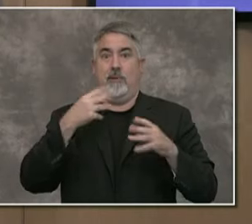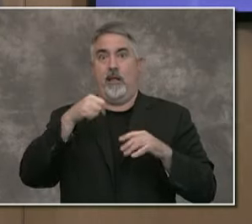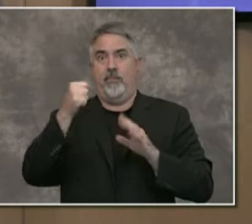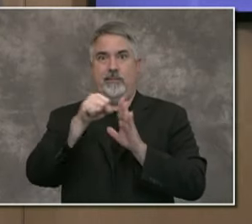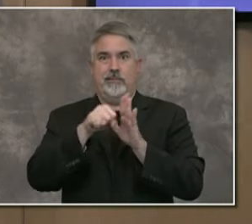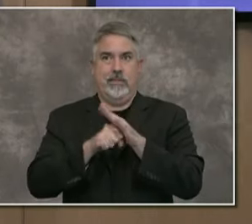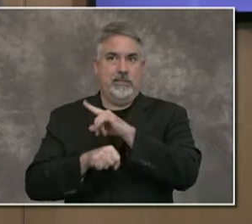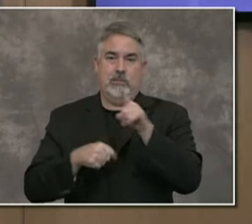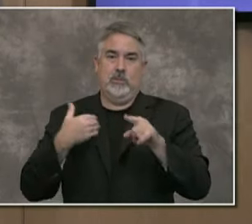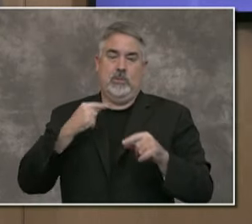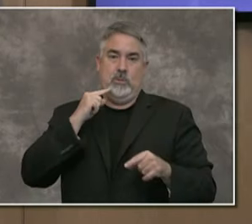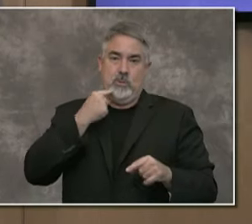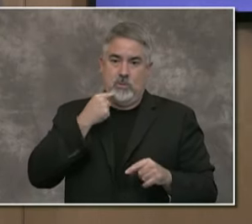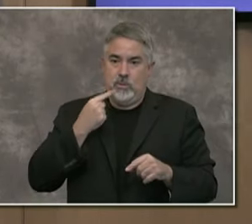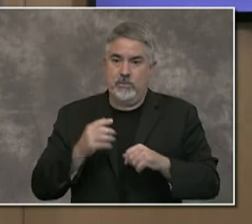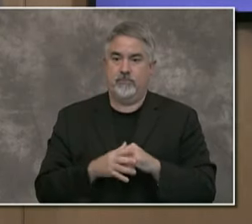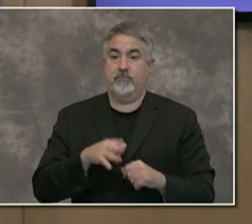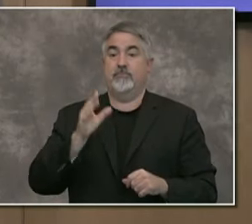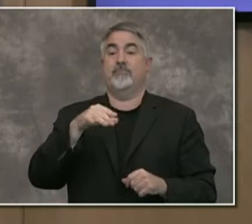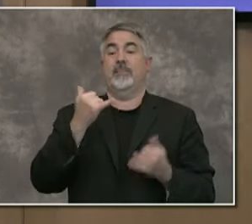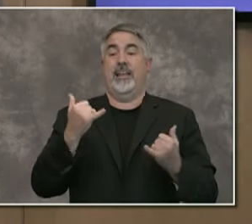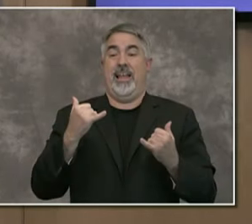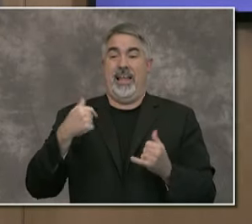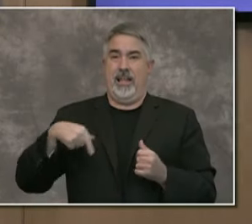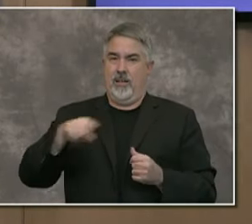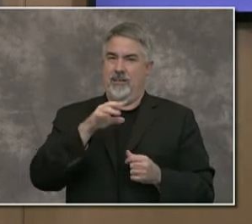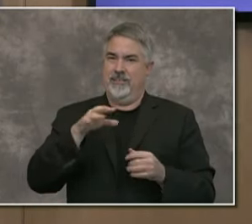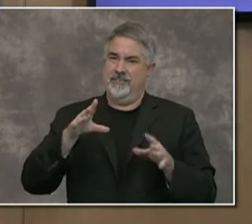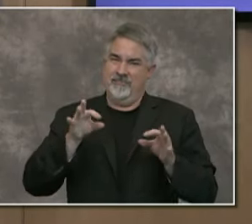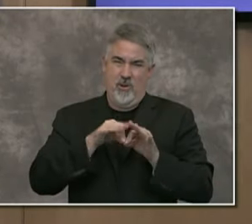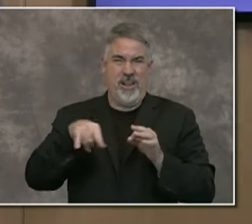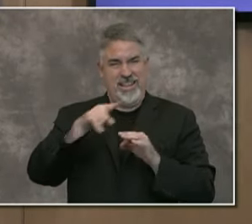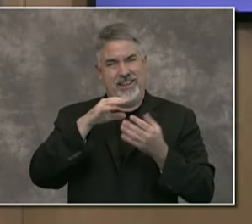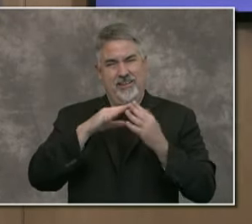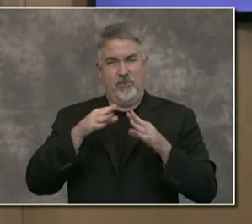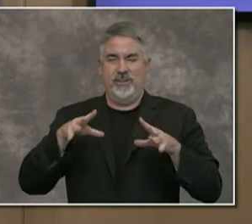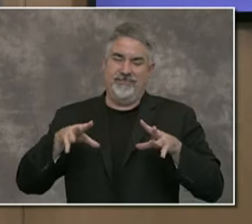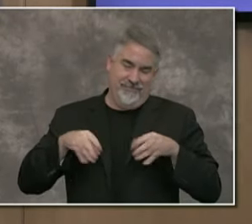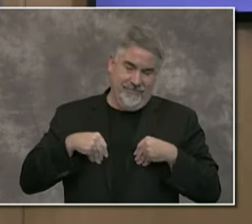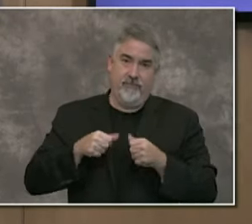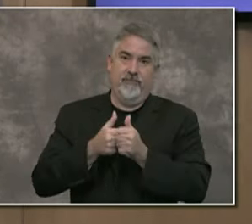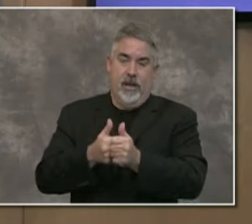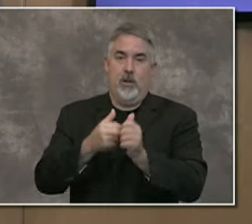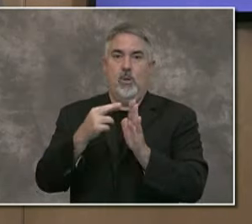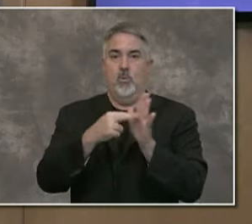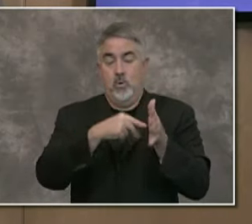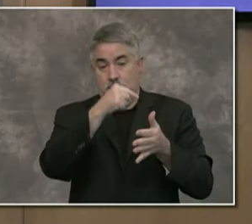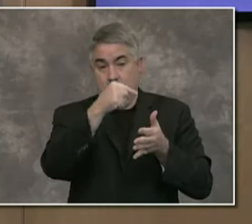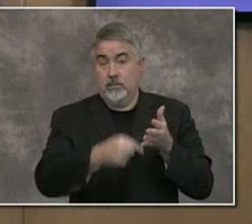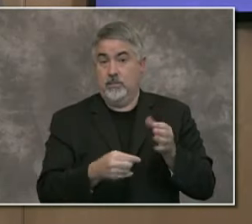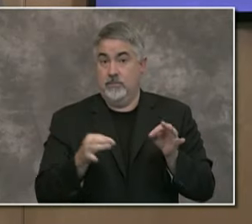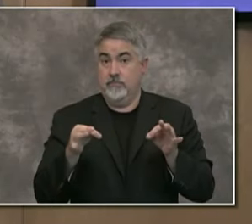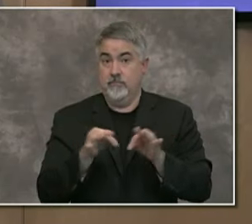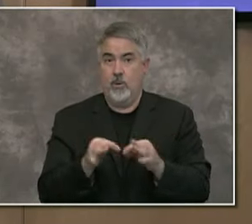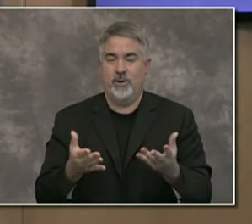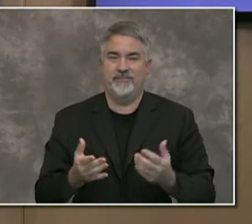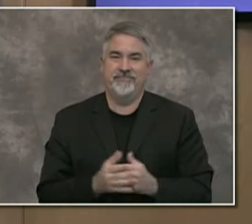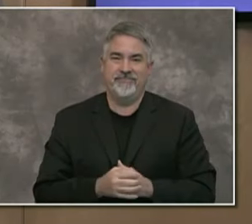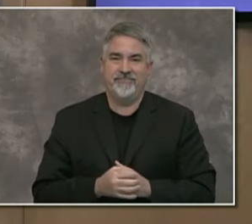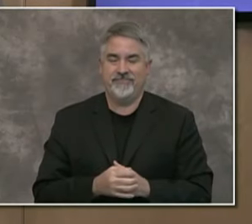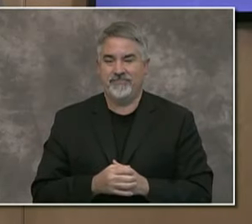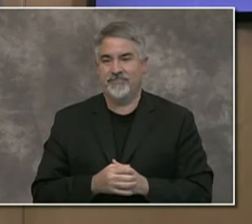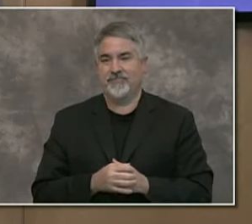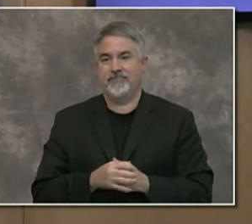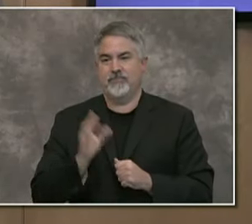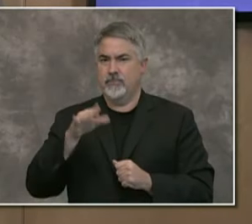out there, and we need you to continue to do that. Because if we misinterpret any evidence or data to suggest that the